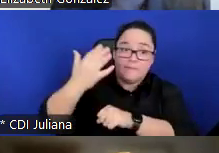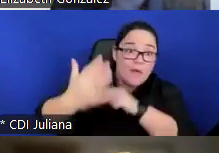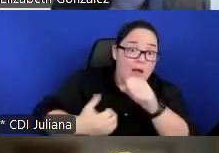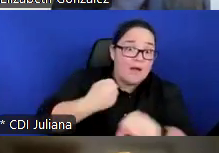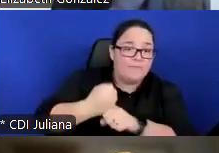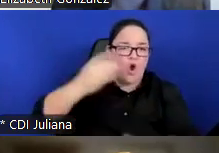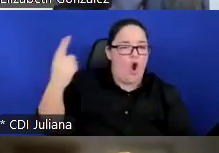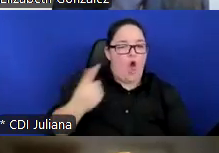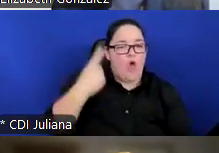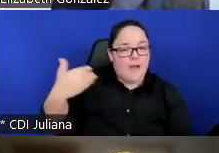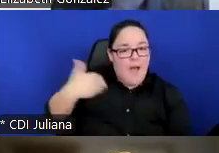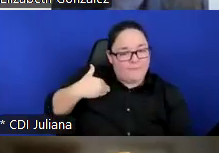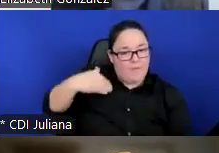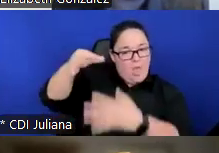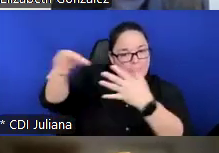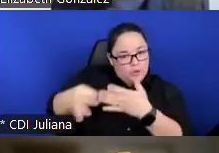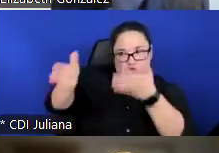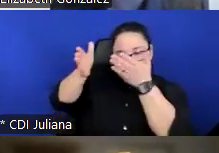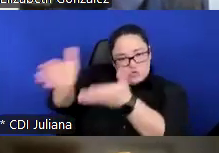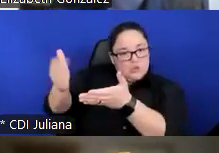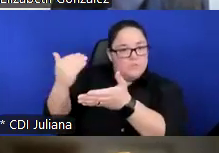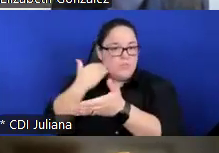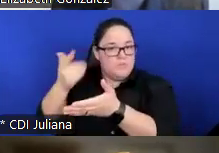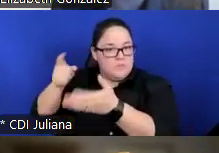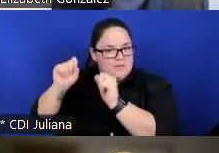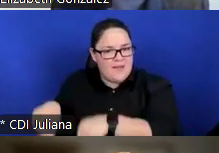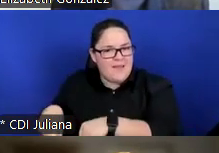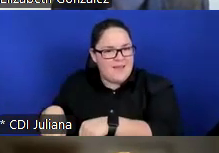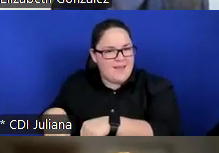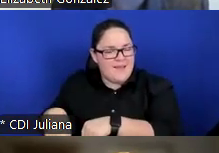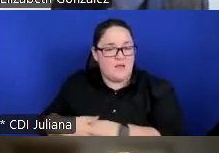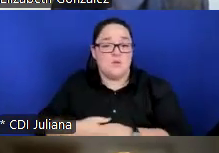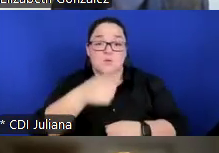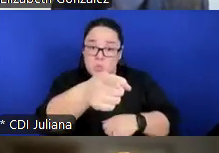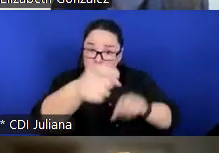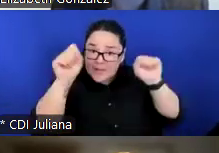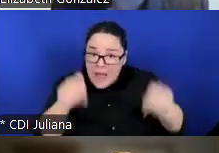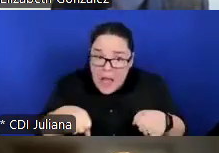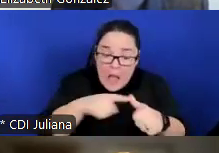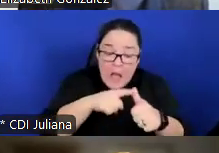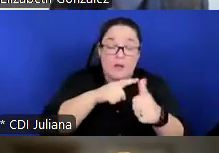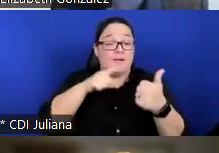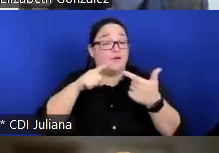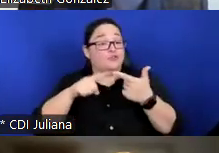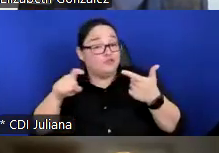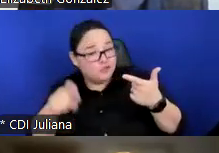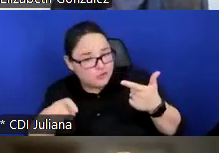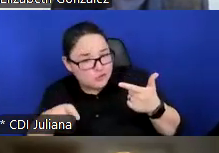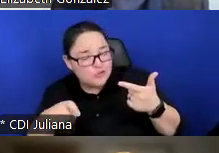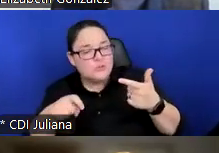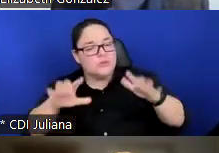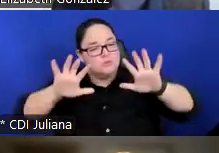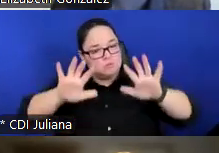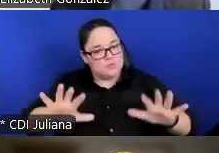You can and you should take your time to decide if bankruptcy is right for